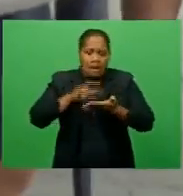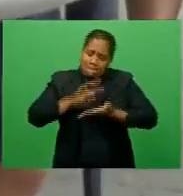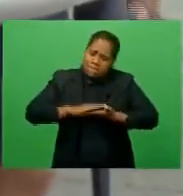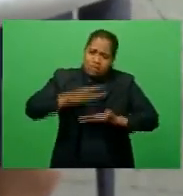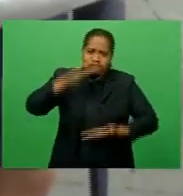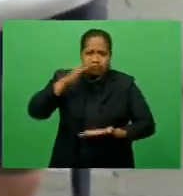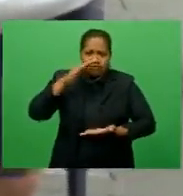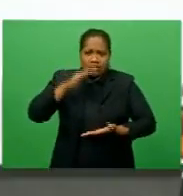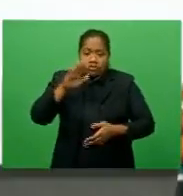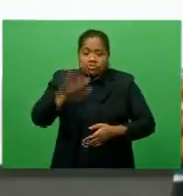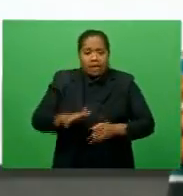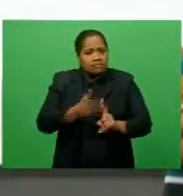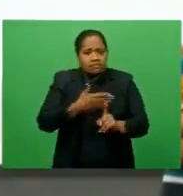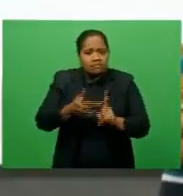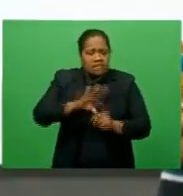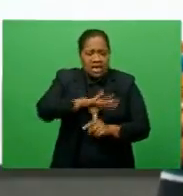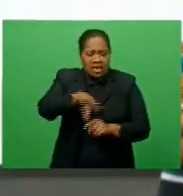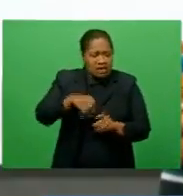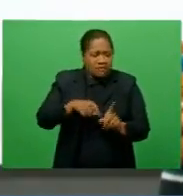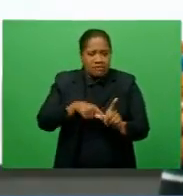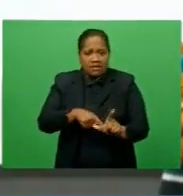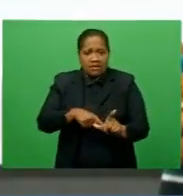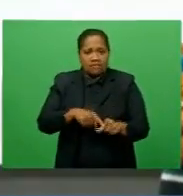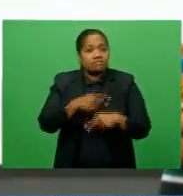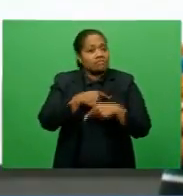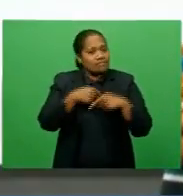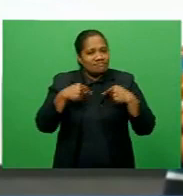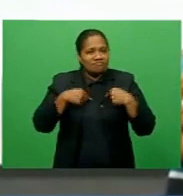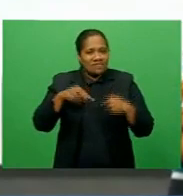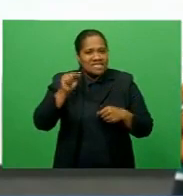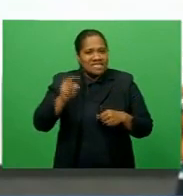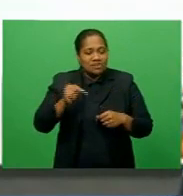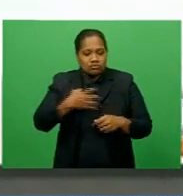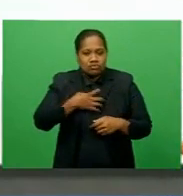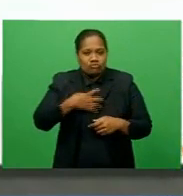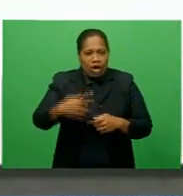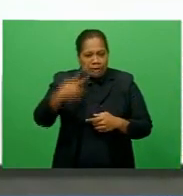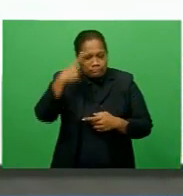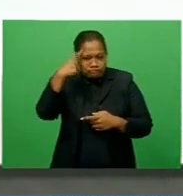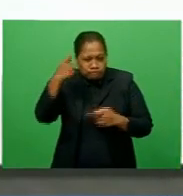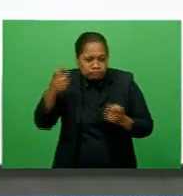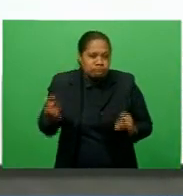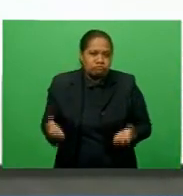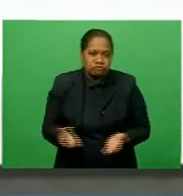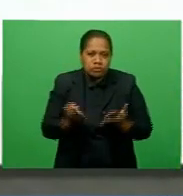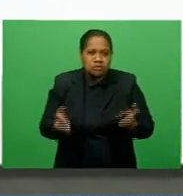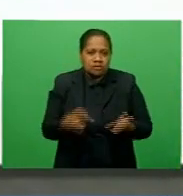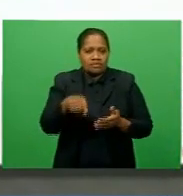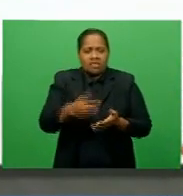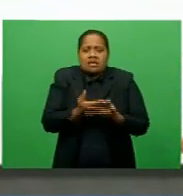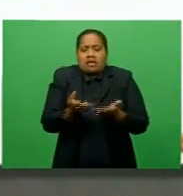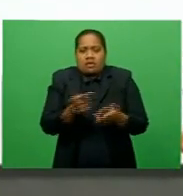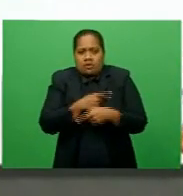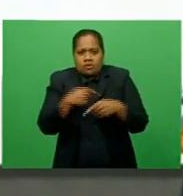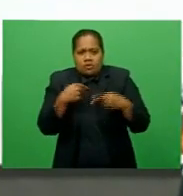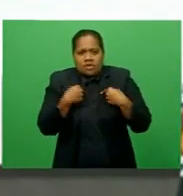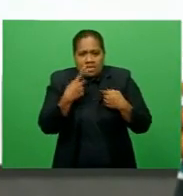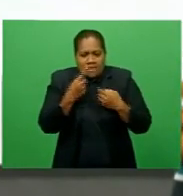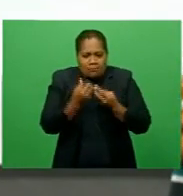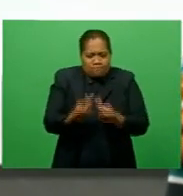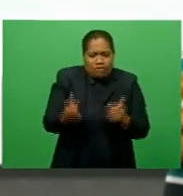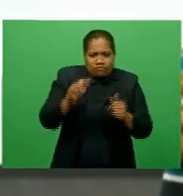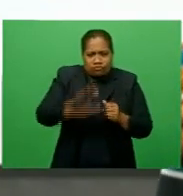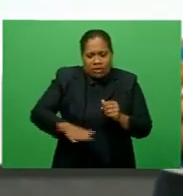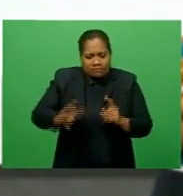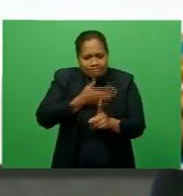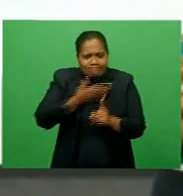abuse every year. We need to be more innovative in the way that we deal with child abuse and neglect. It also